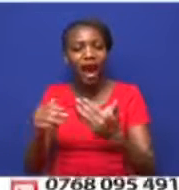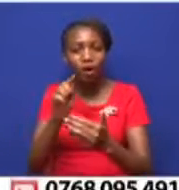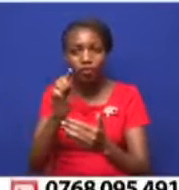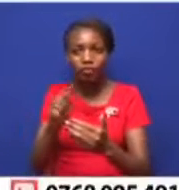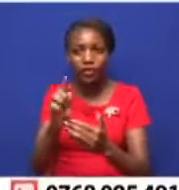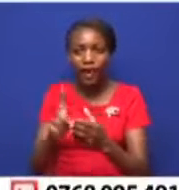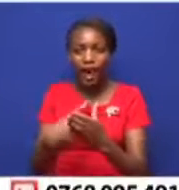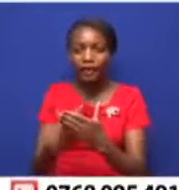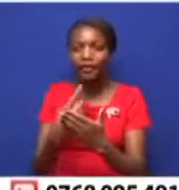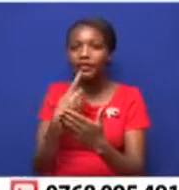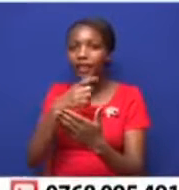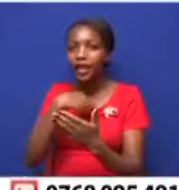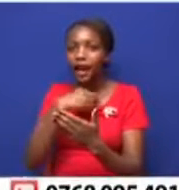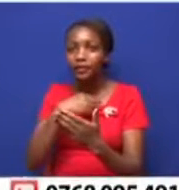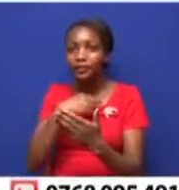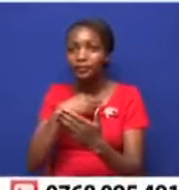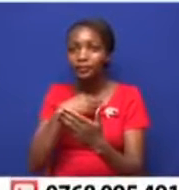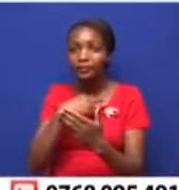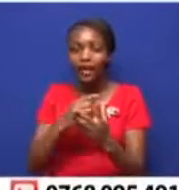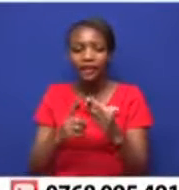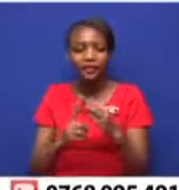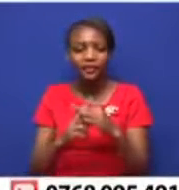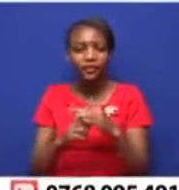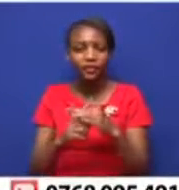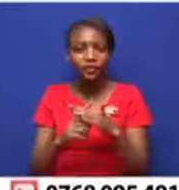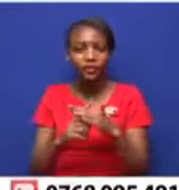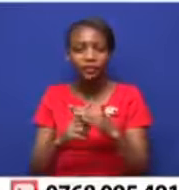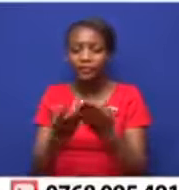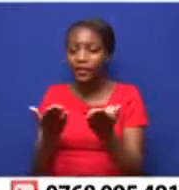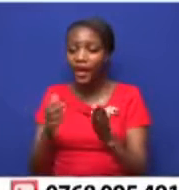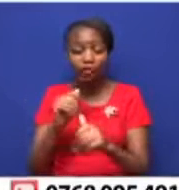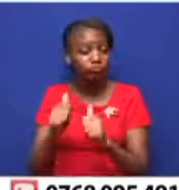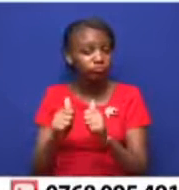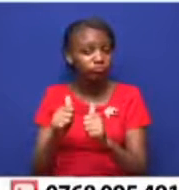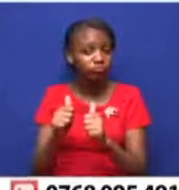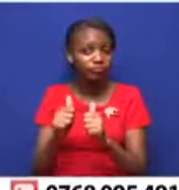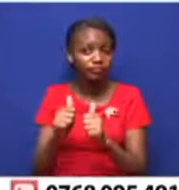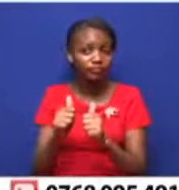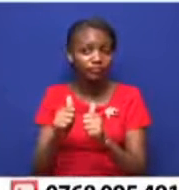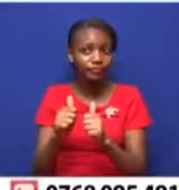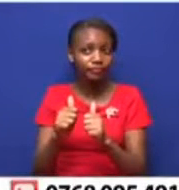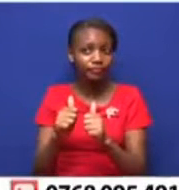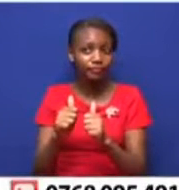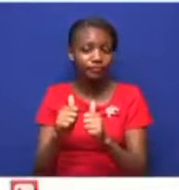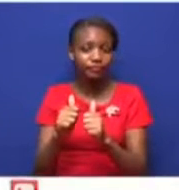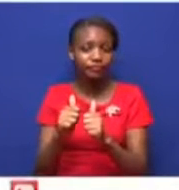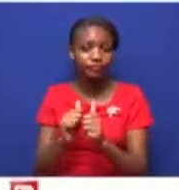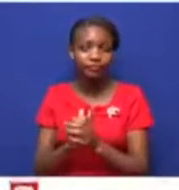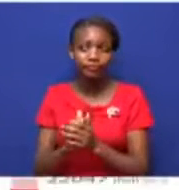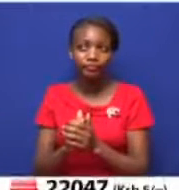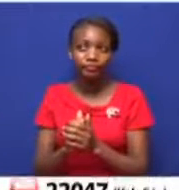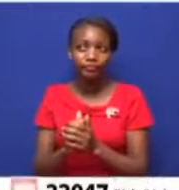And just tell us what really is the source and the juice behind staying together for all these years.